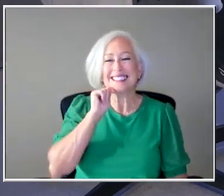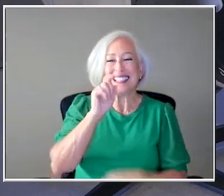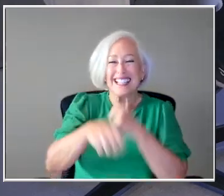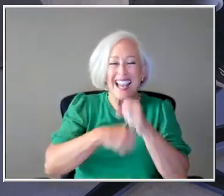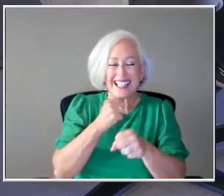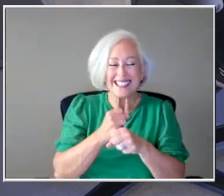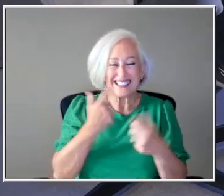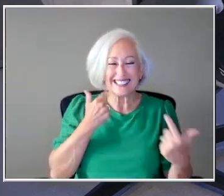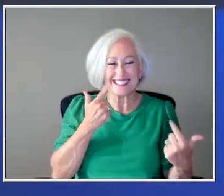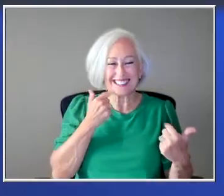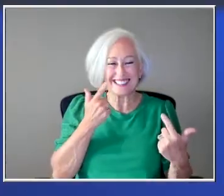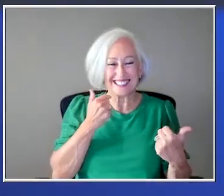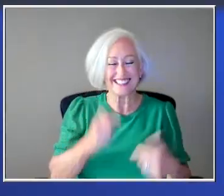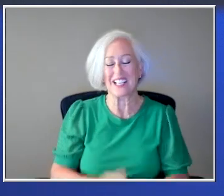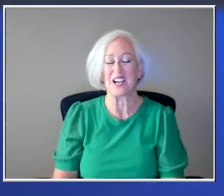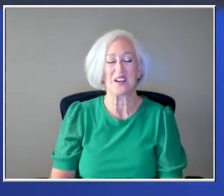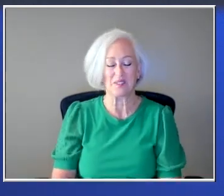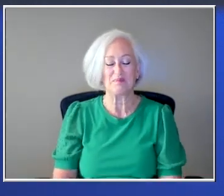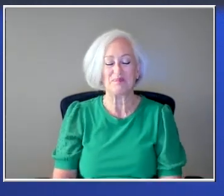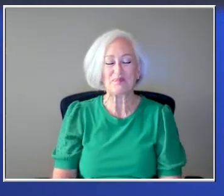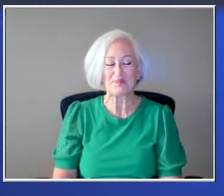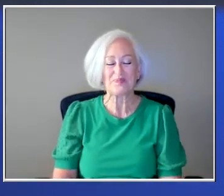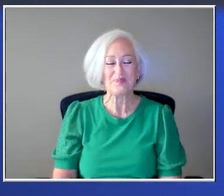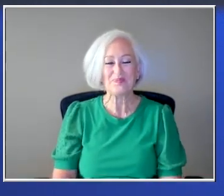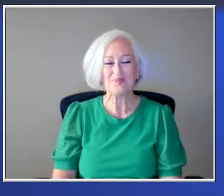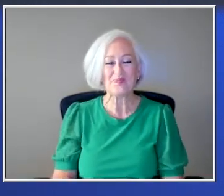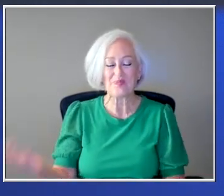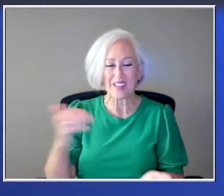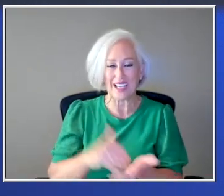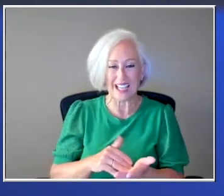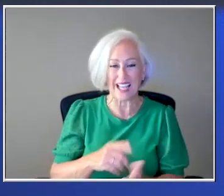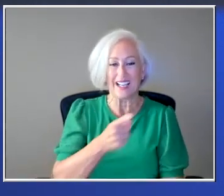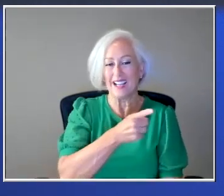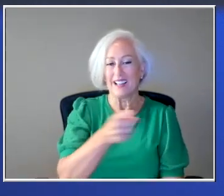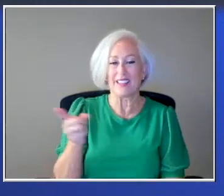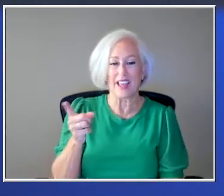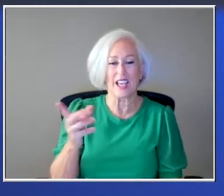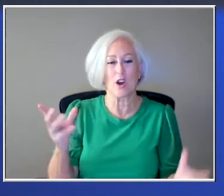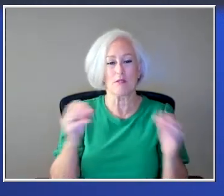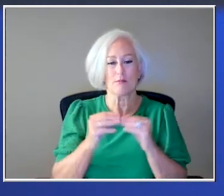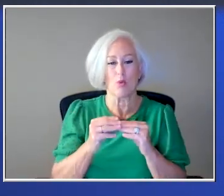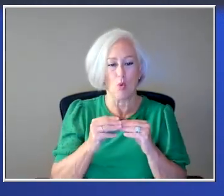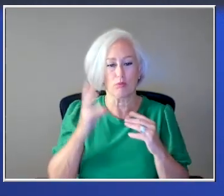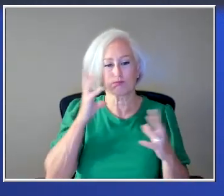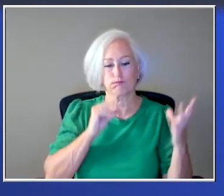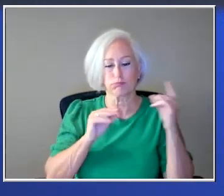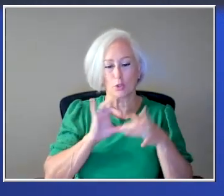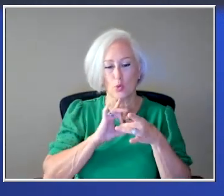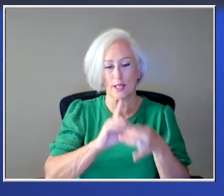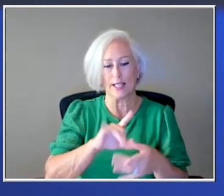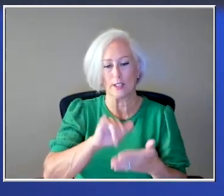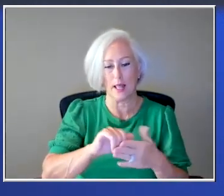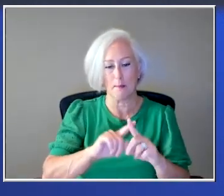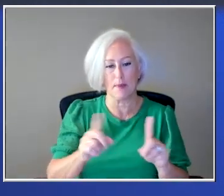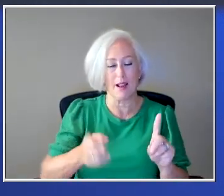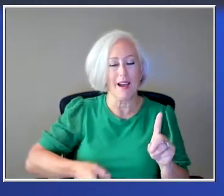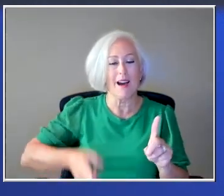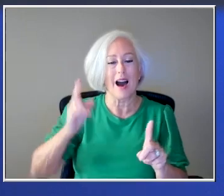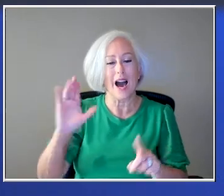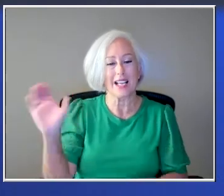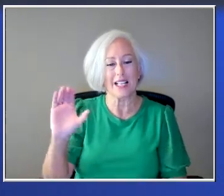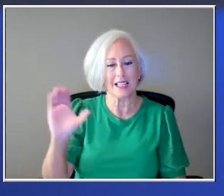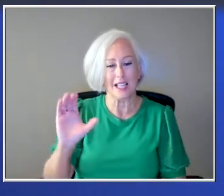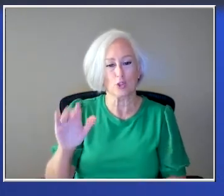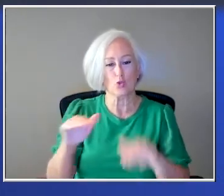So again, these guys are much more expert, but knowing a high cholesterol level at 9